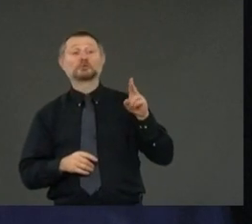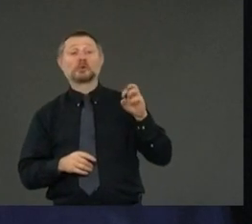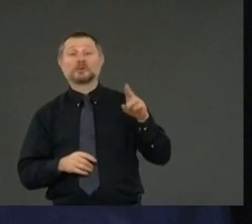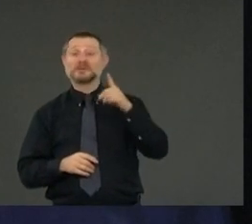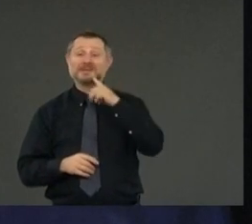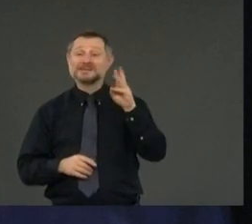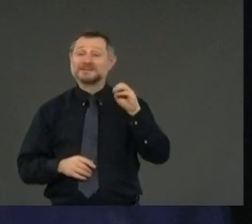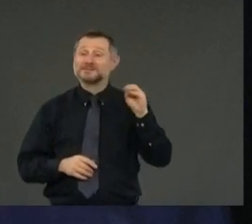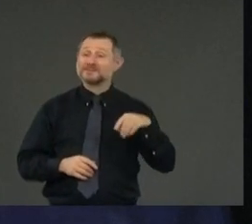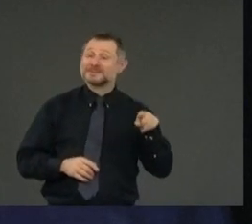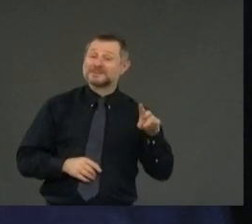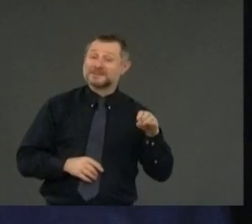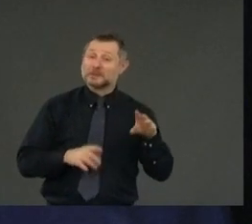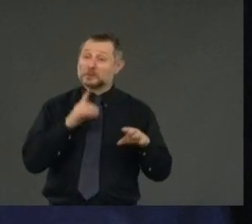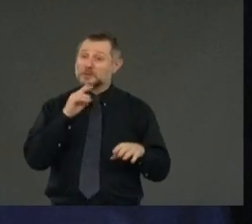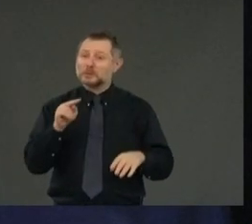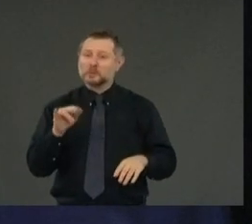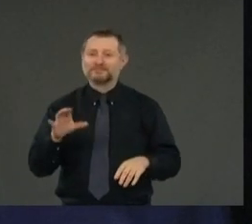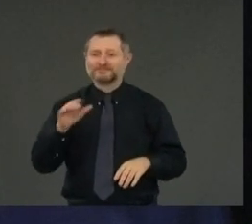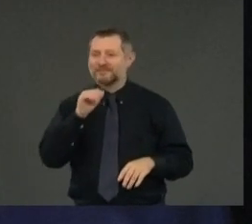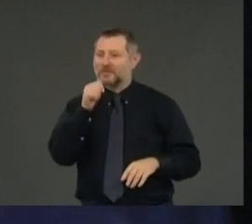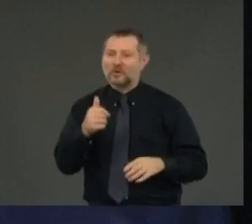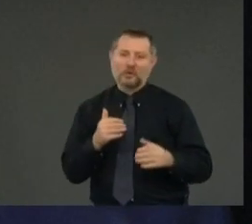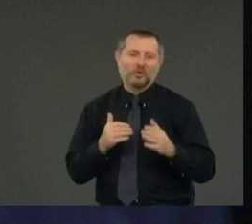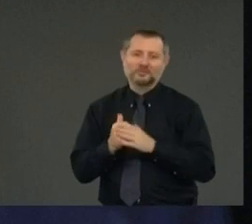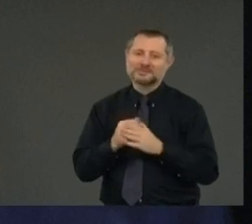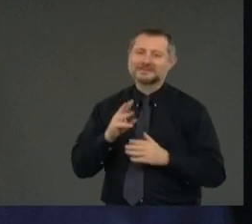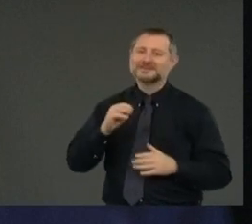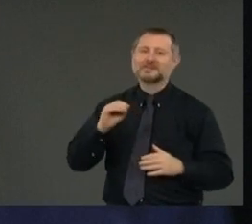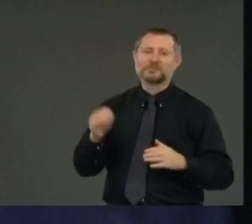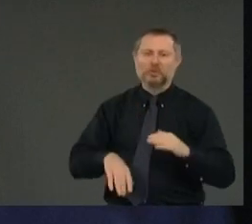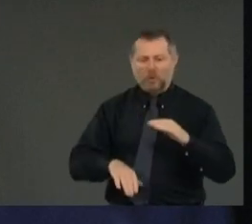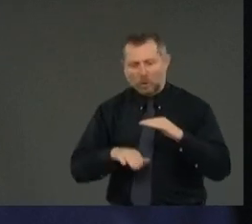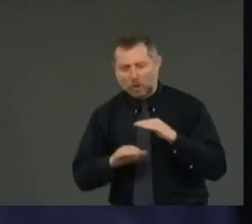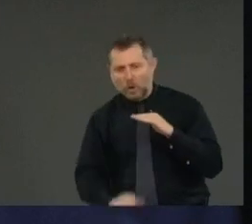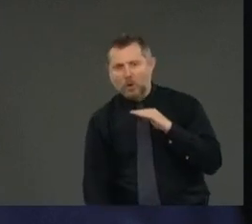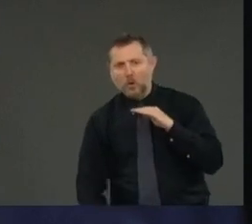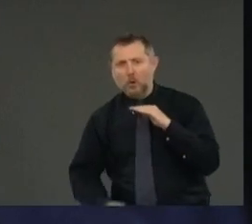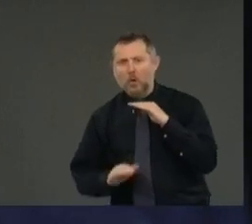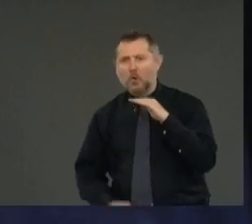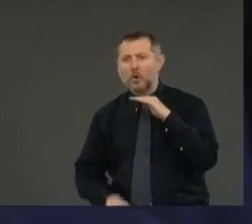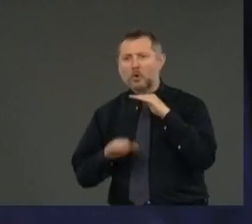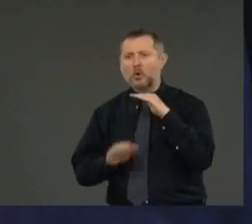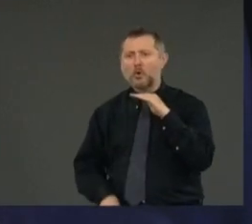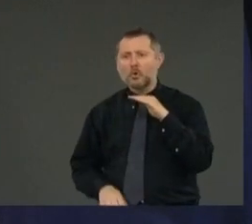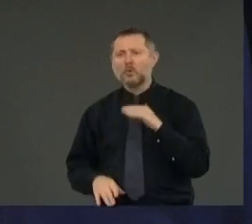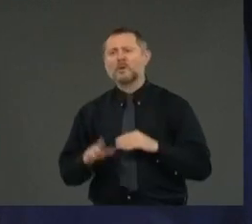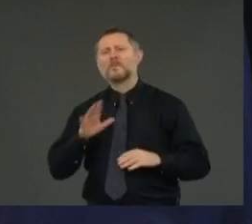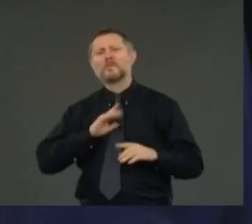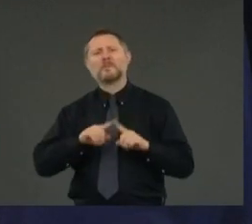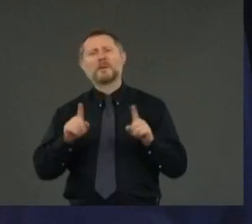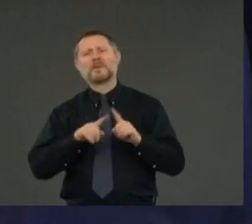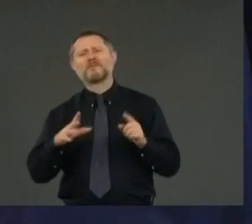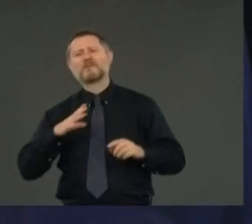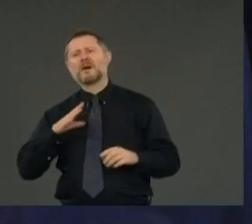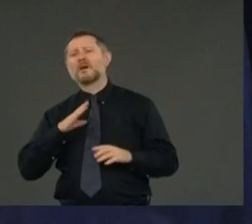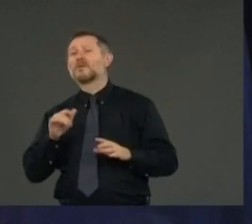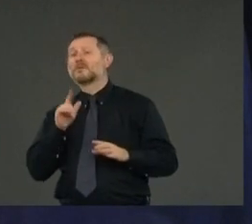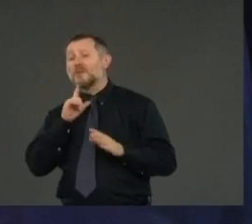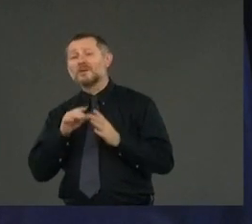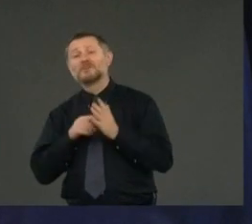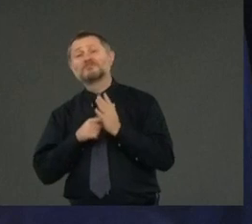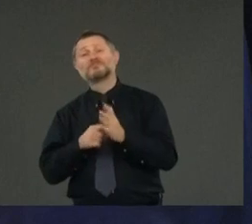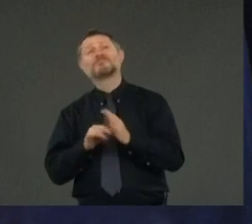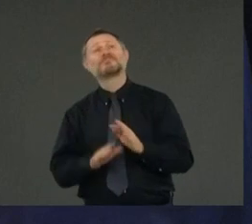near that. Also, that wouldn't explain the rest of the state where you have a